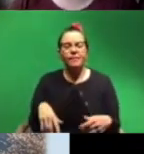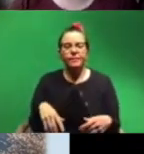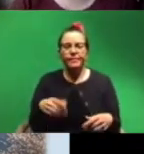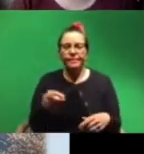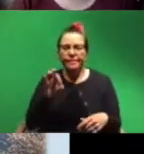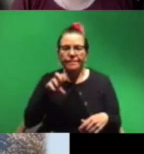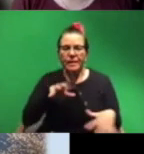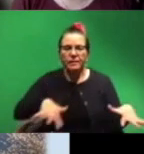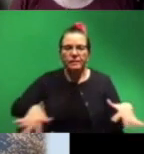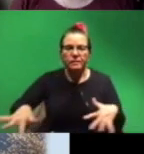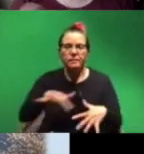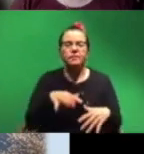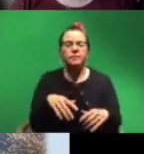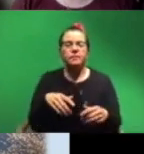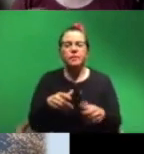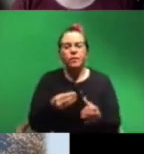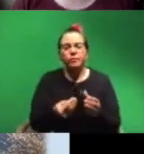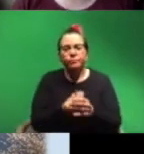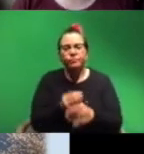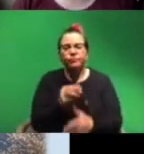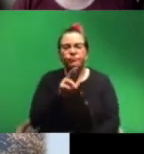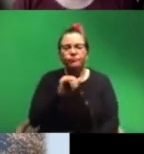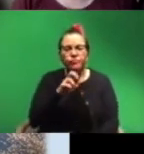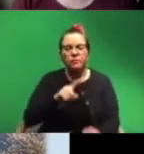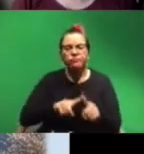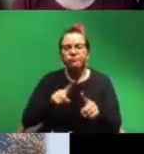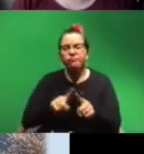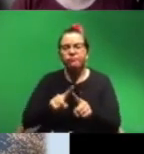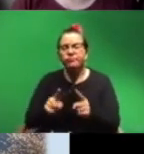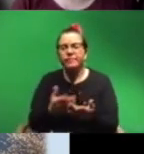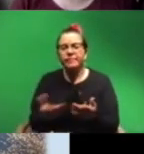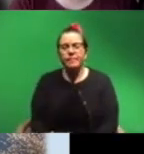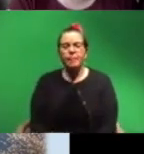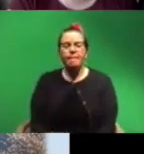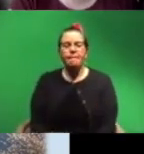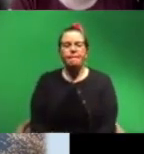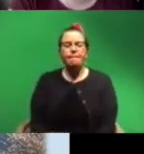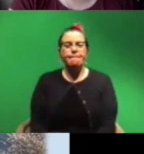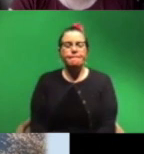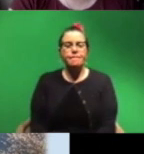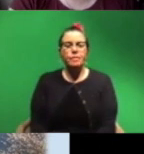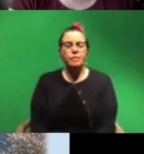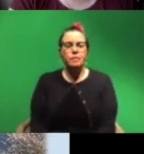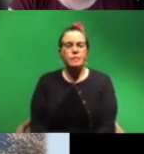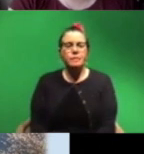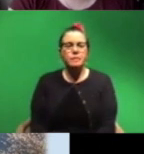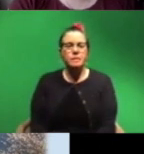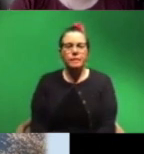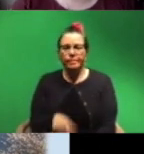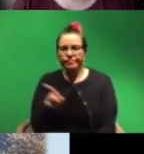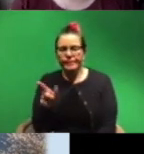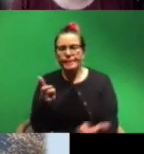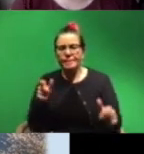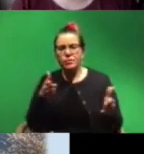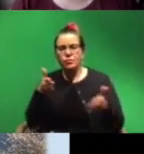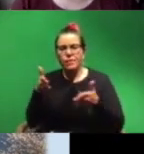where locals would grow rice and various different crops on these terraces. And this is one of the big rivers that you